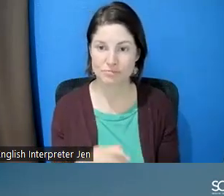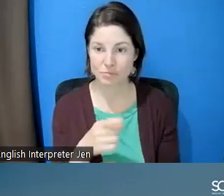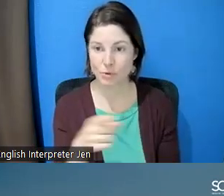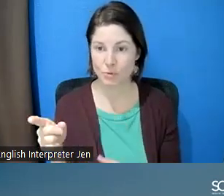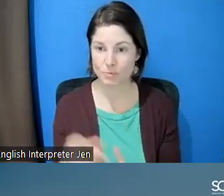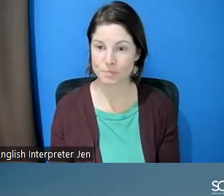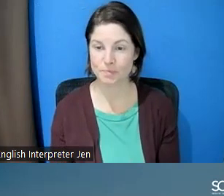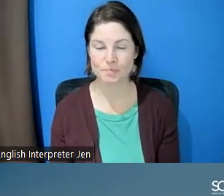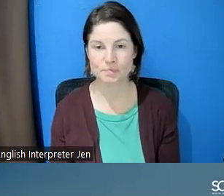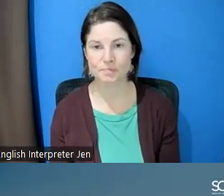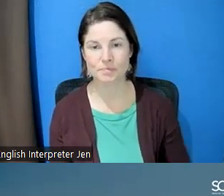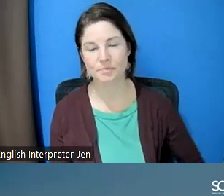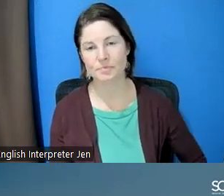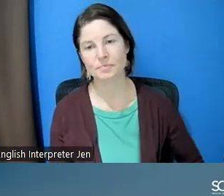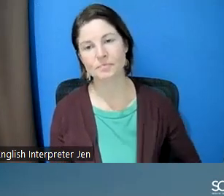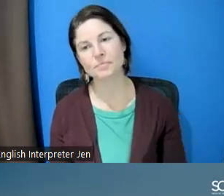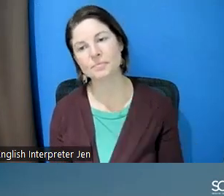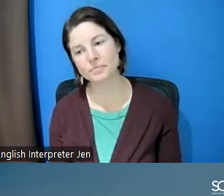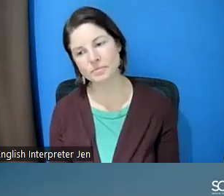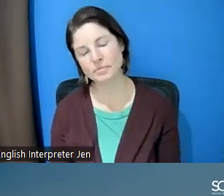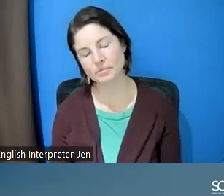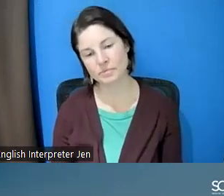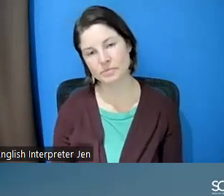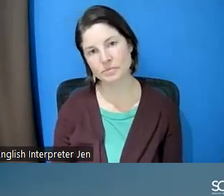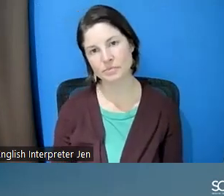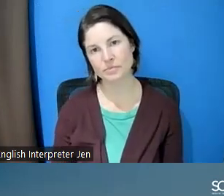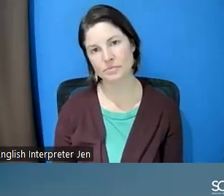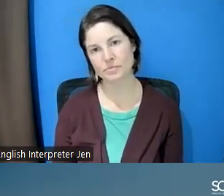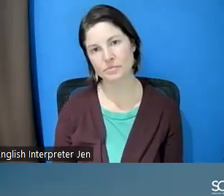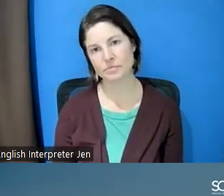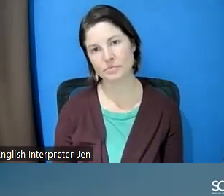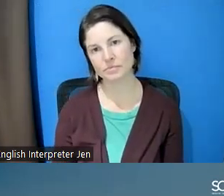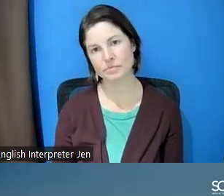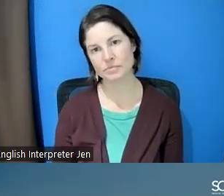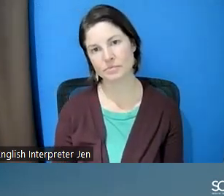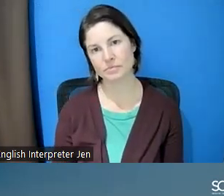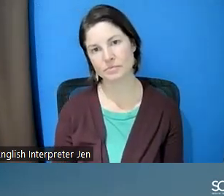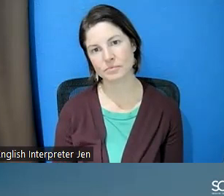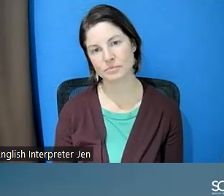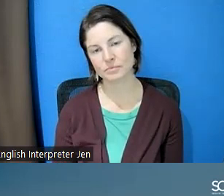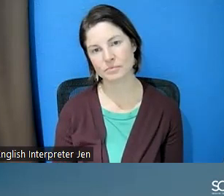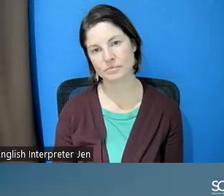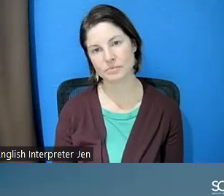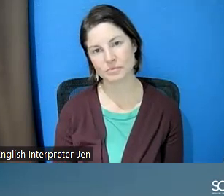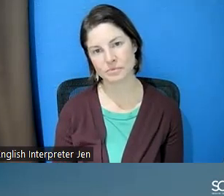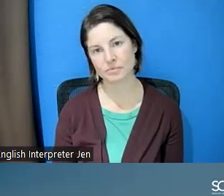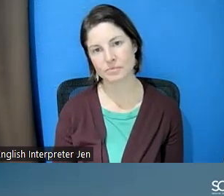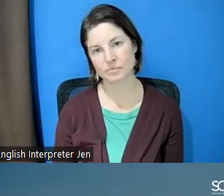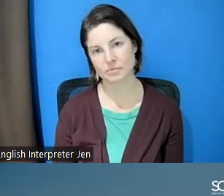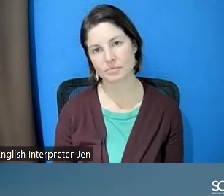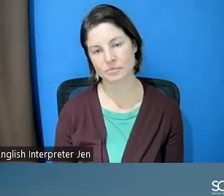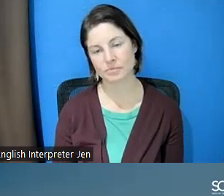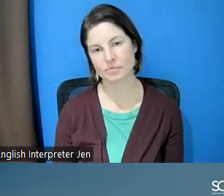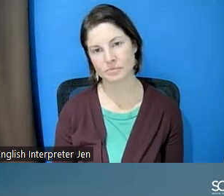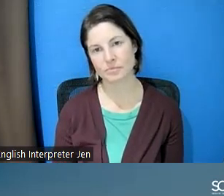line? That as you were looking through the requirements and you're thinking about how this can fit and how this